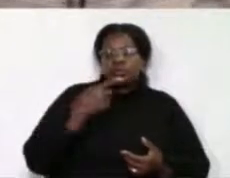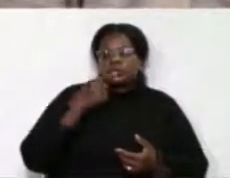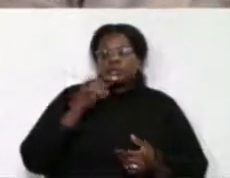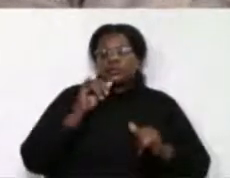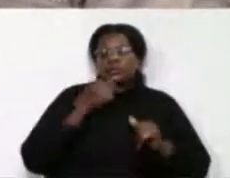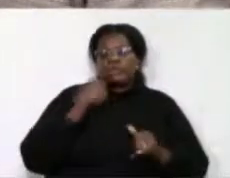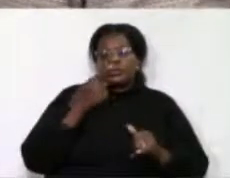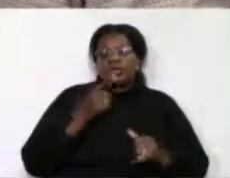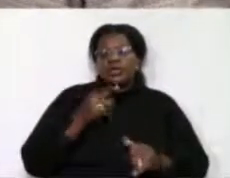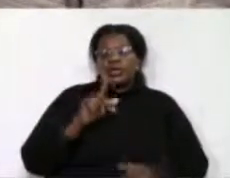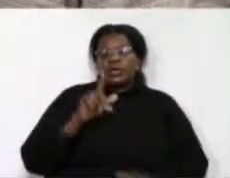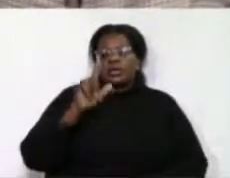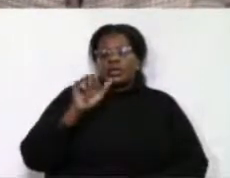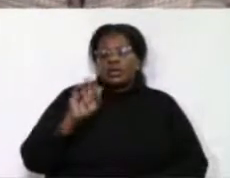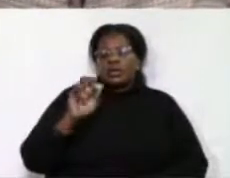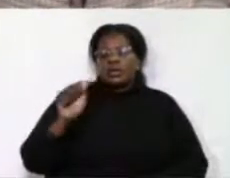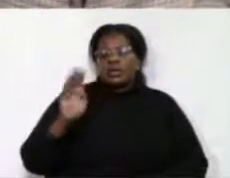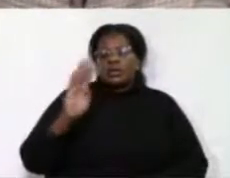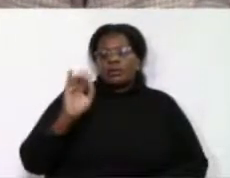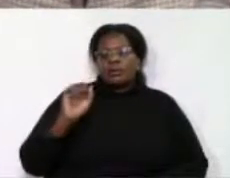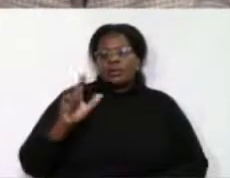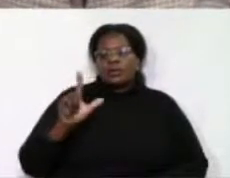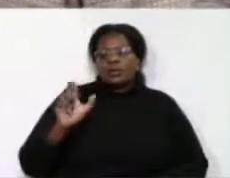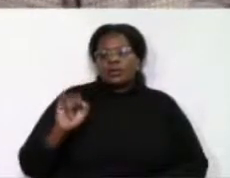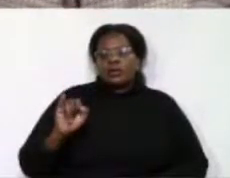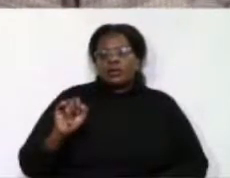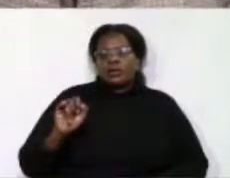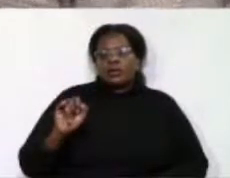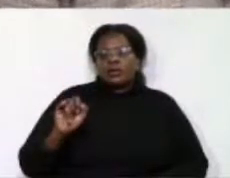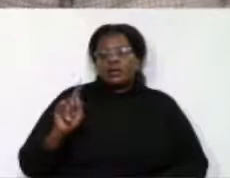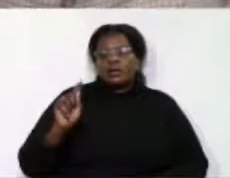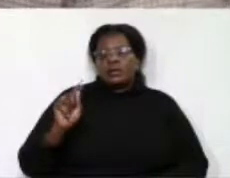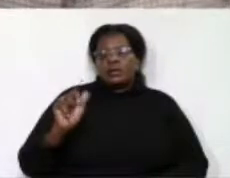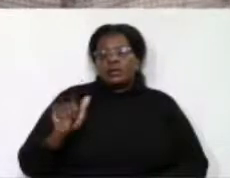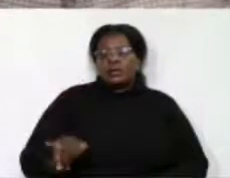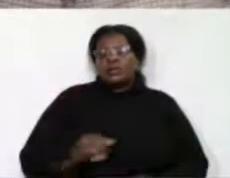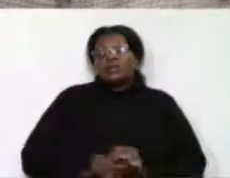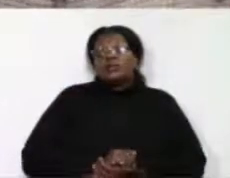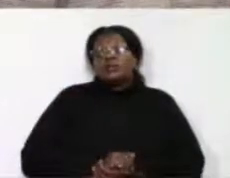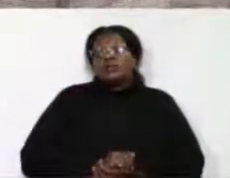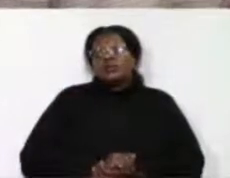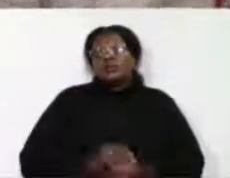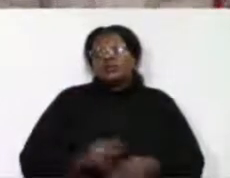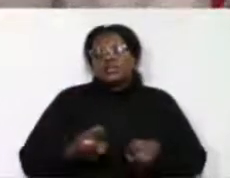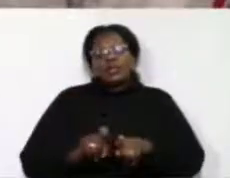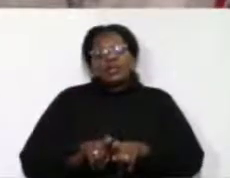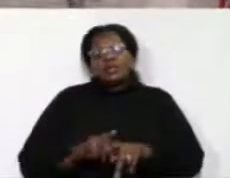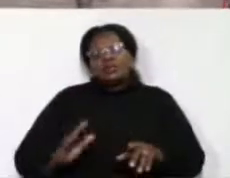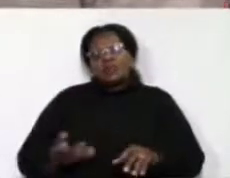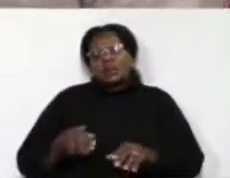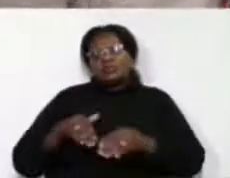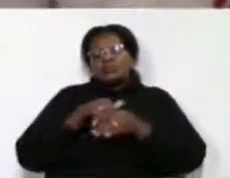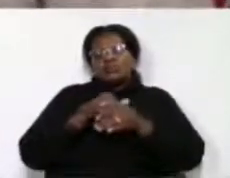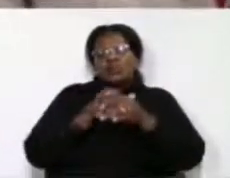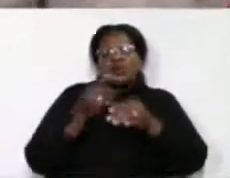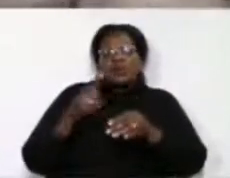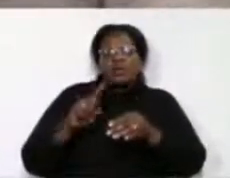money, of our tickets. All right. Are you with me? Yeah, I'm with you. Because if you're not with me, I don't know how it